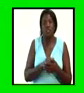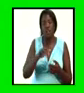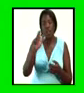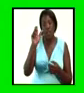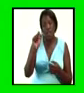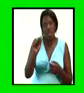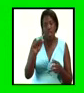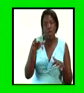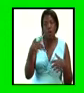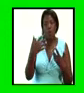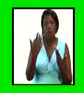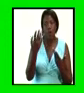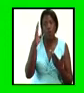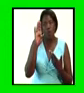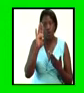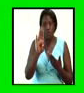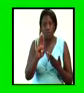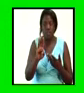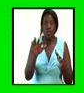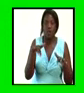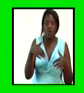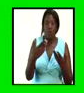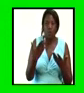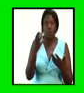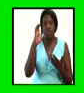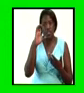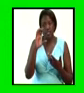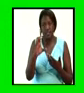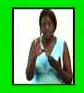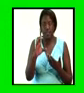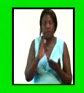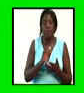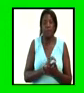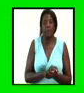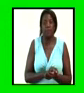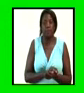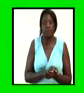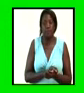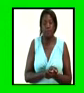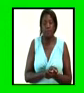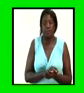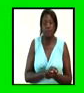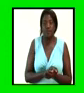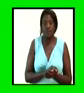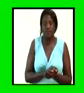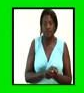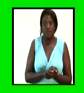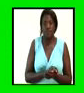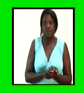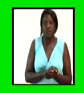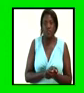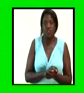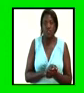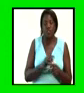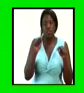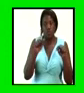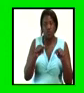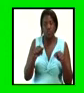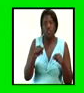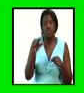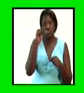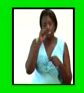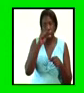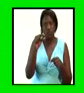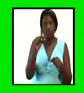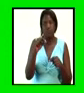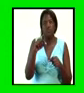B. Inverted commas, or C. Exclamation marks. And viewers, you need to write down the keyword for today's